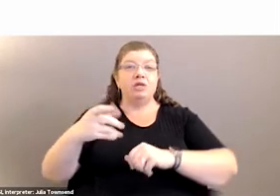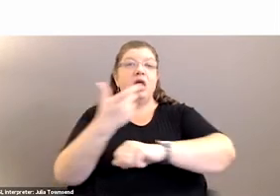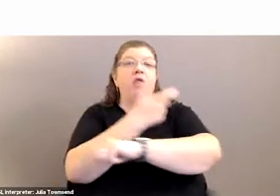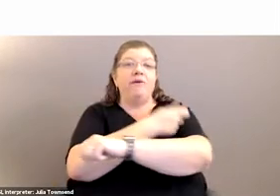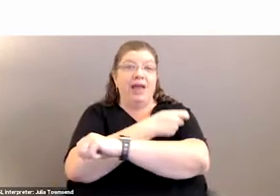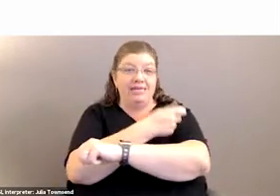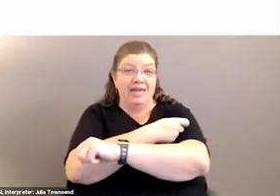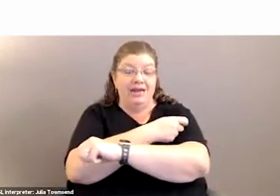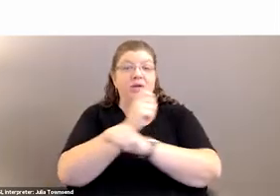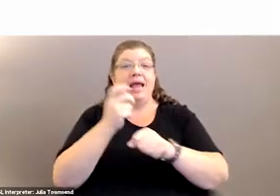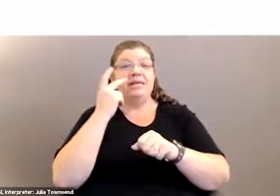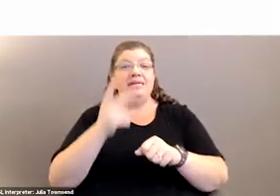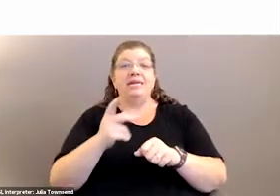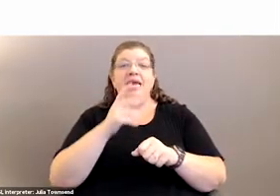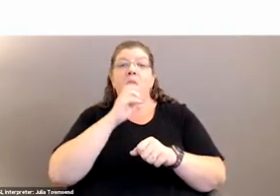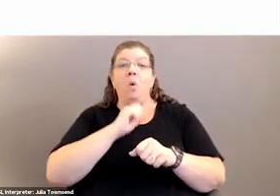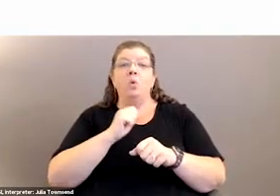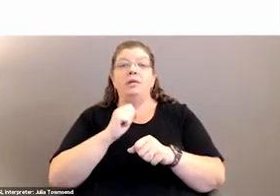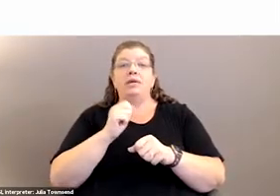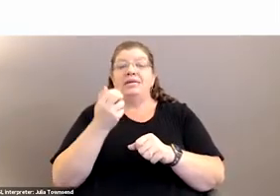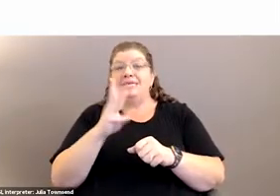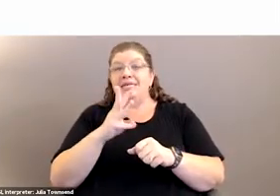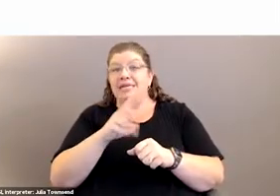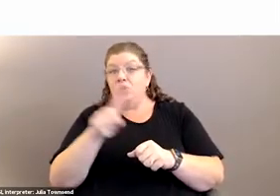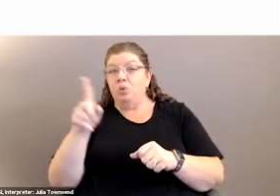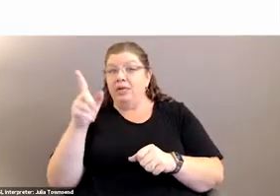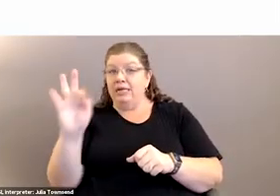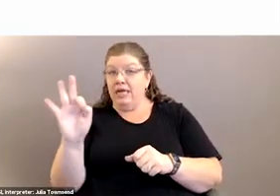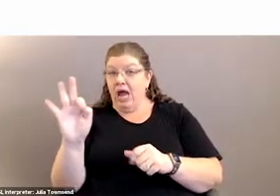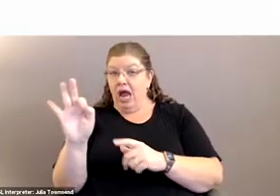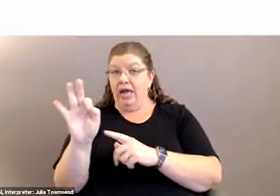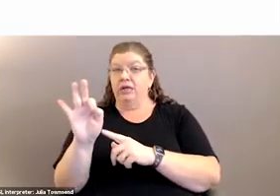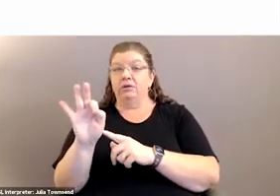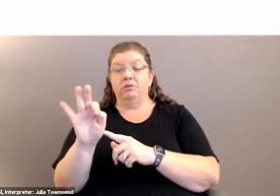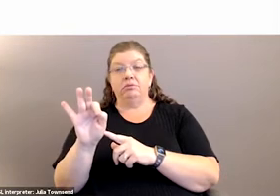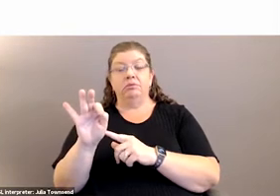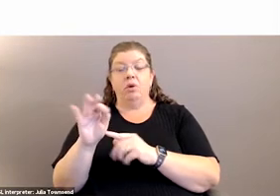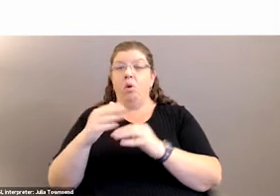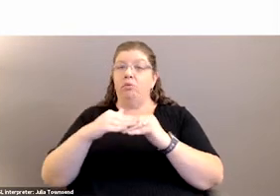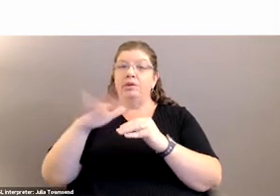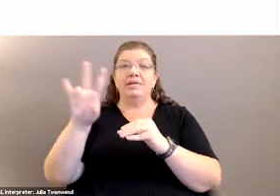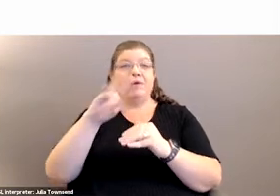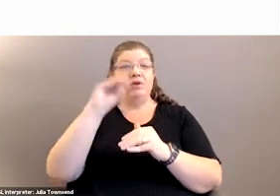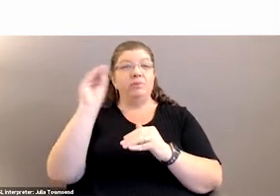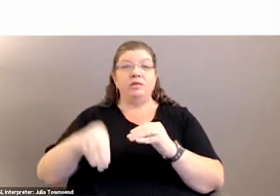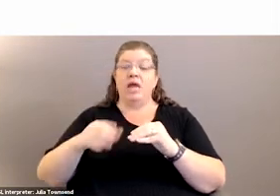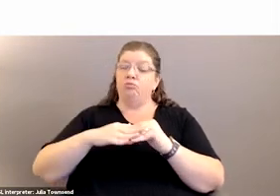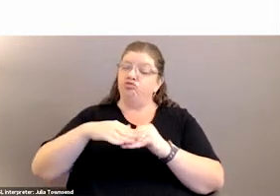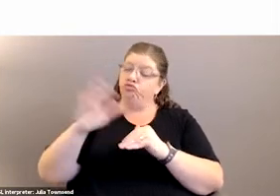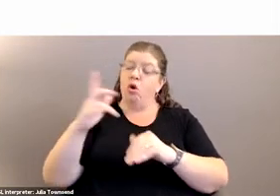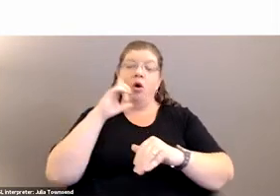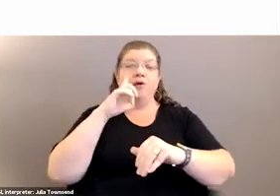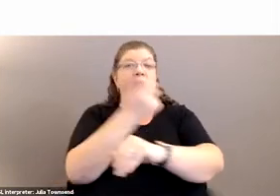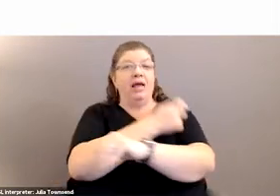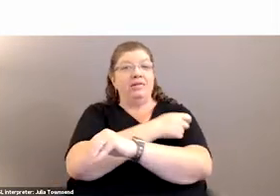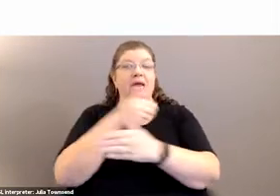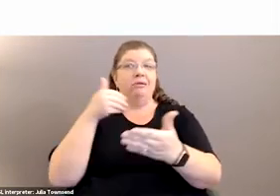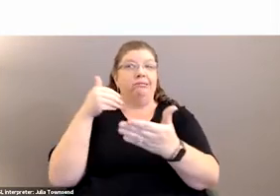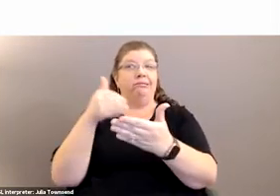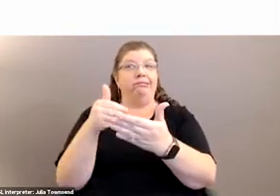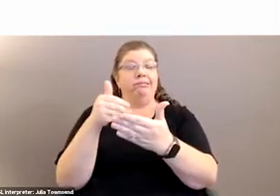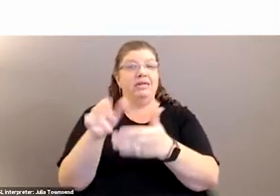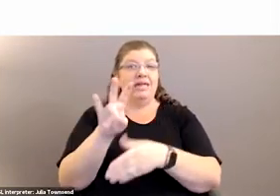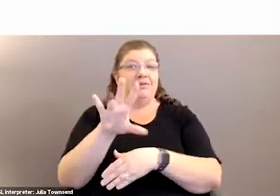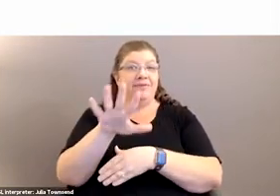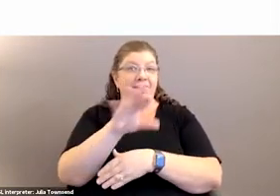can see that those ages 16 to 29 um are in excess of 70 um heading towards 75